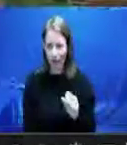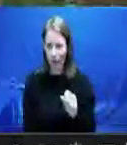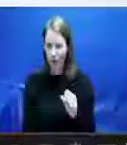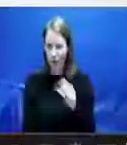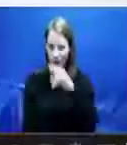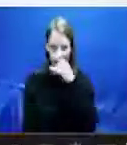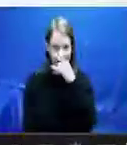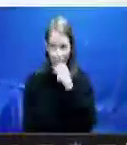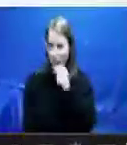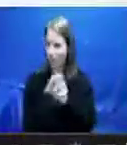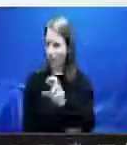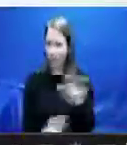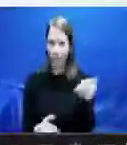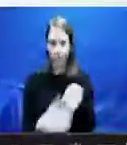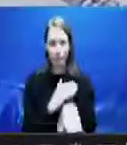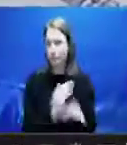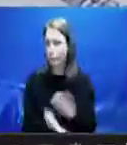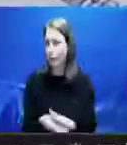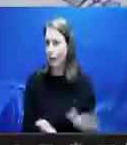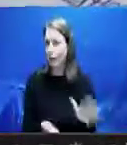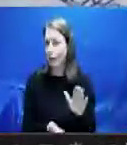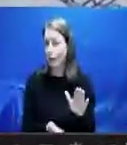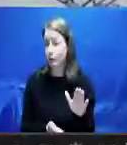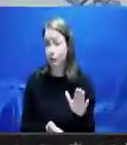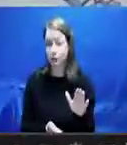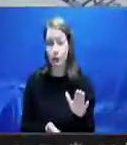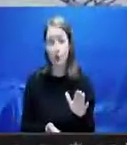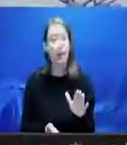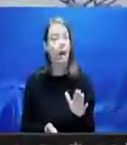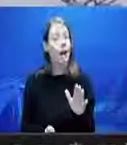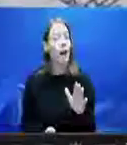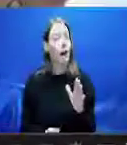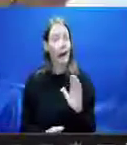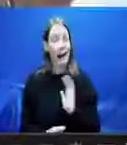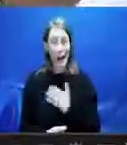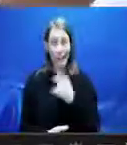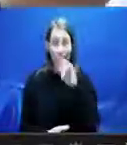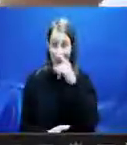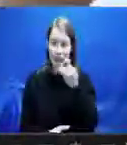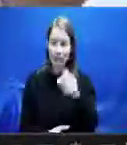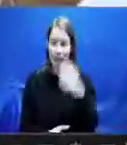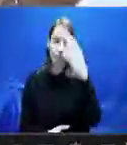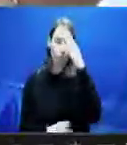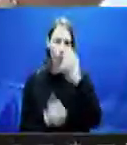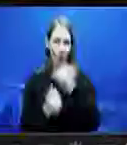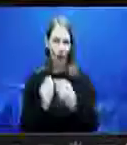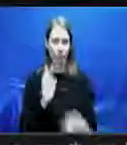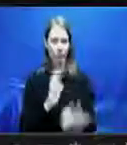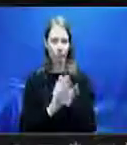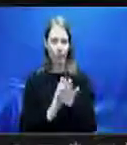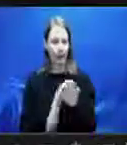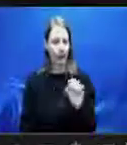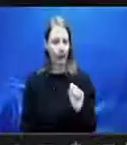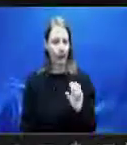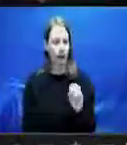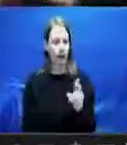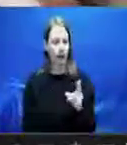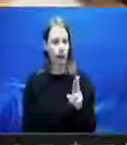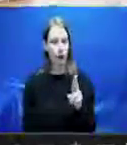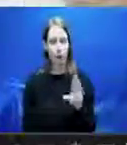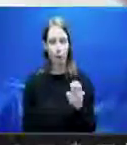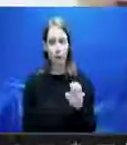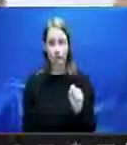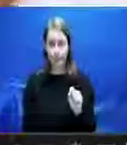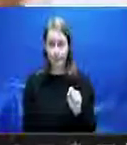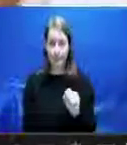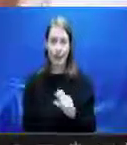for college. They need to know how to read sources, they need to know how to independently research papers, and they need to know how to write a